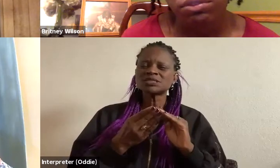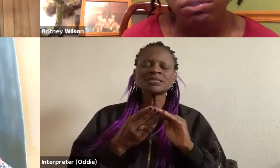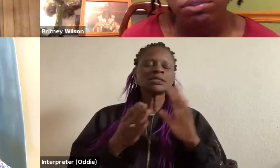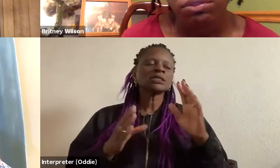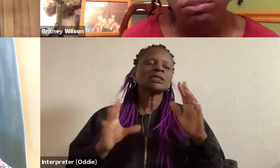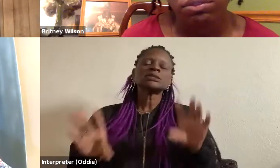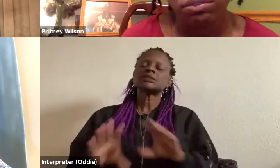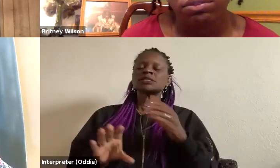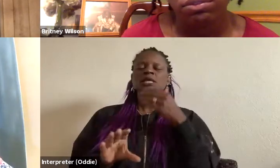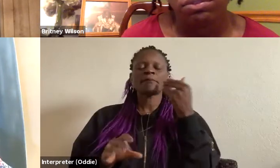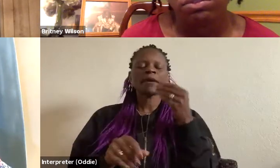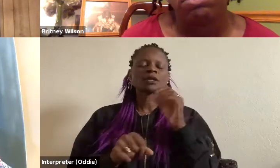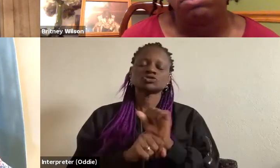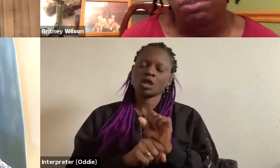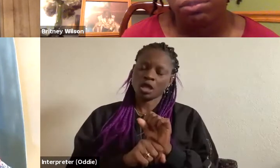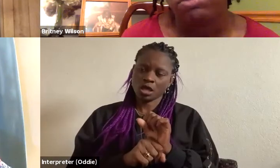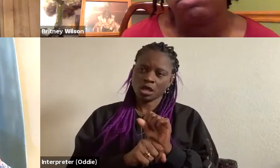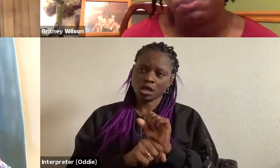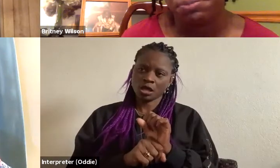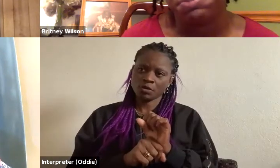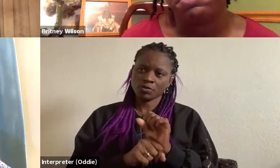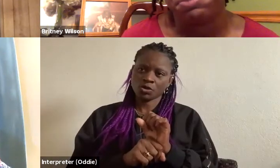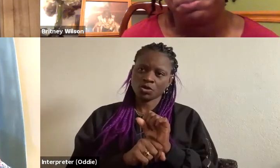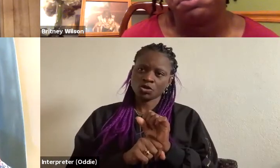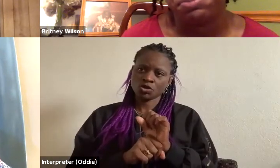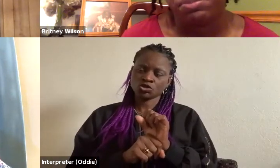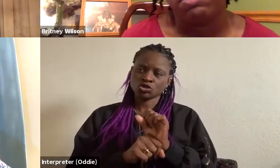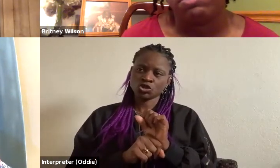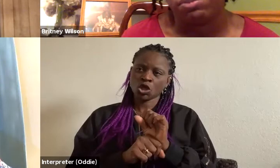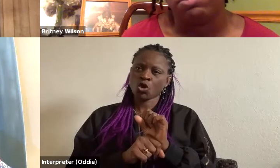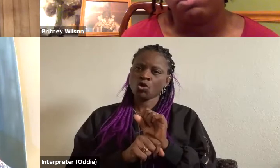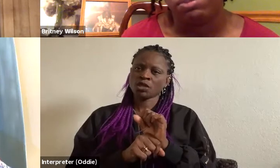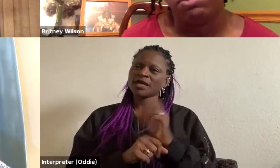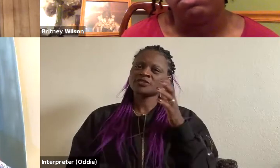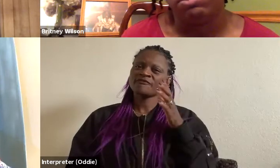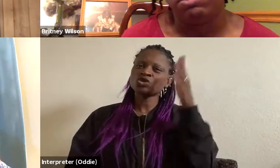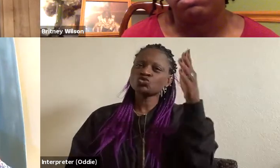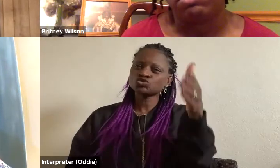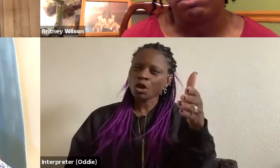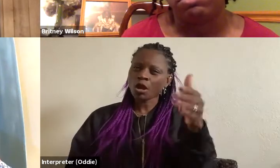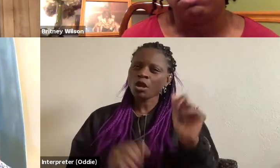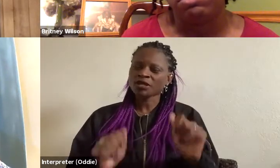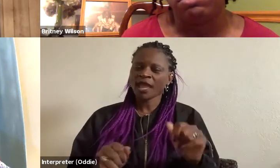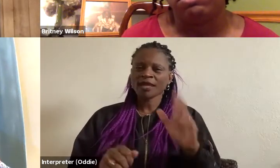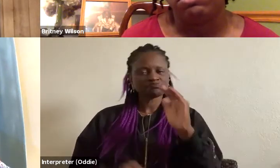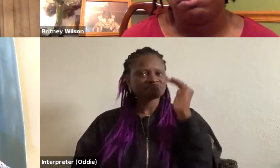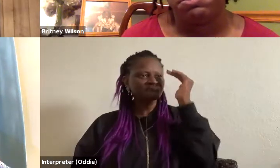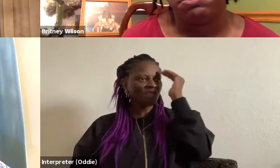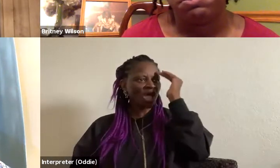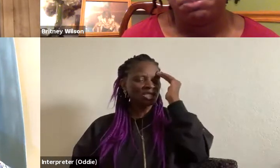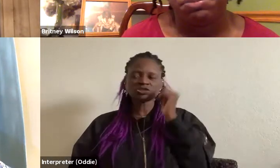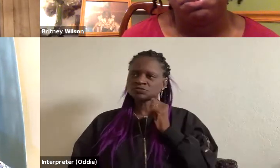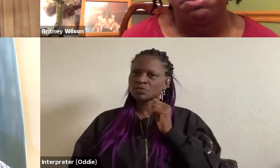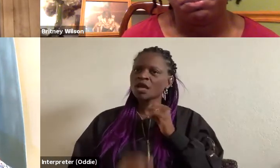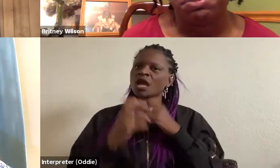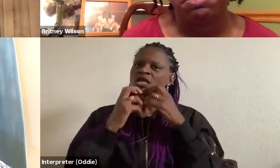especially with the Rona being what it is, in the future, does a better job to acknowledge, to care for, and